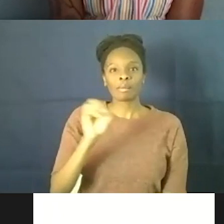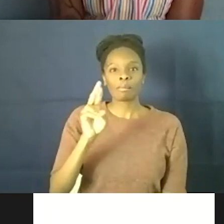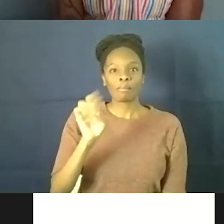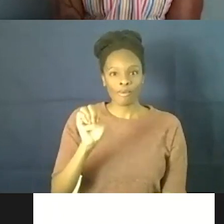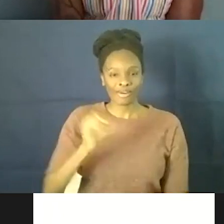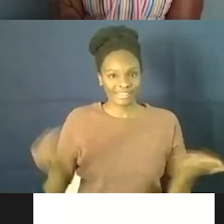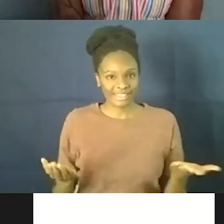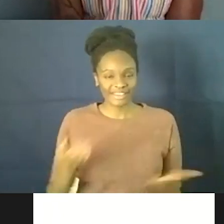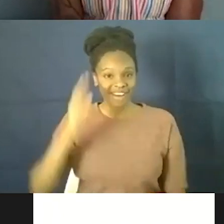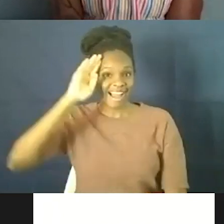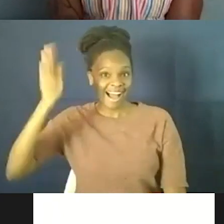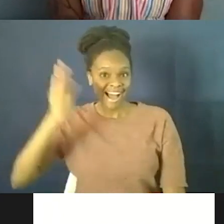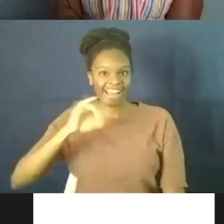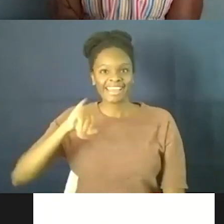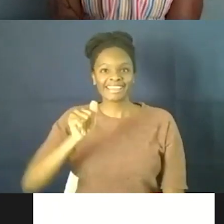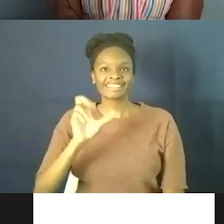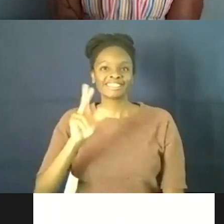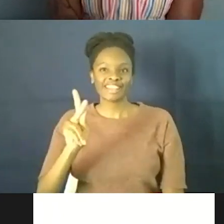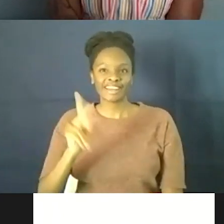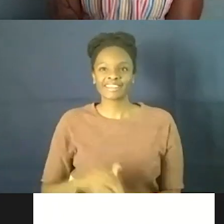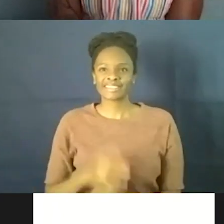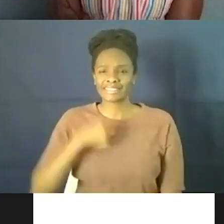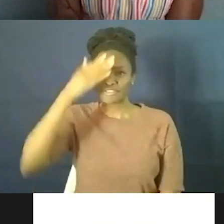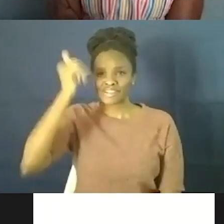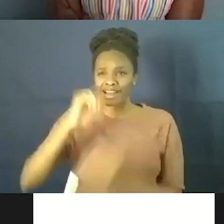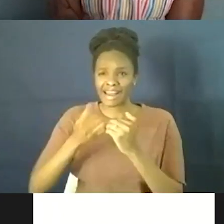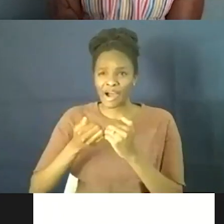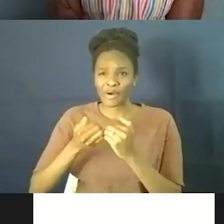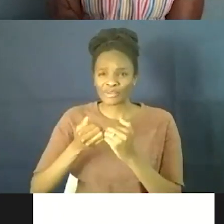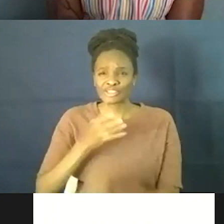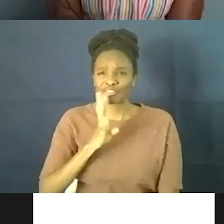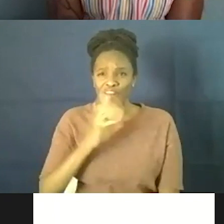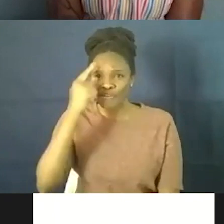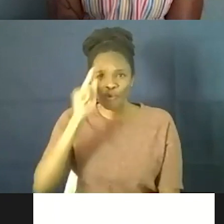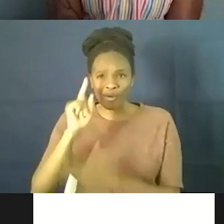Hi, everybody. Hi, Jack. I forgot how to talk for a second.